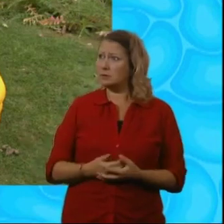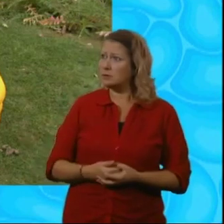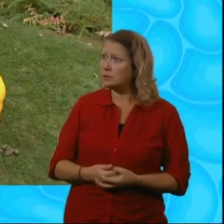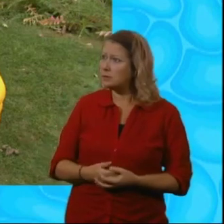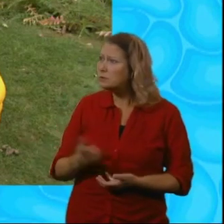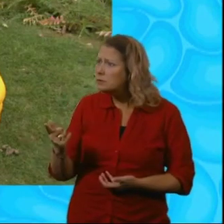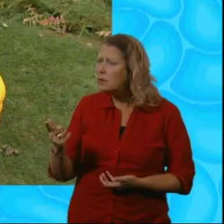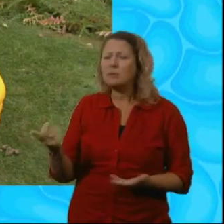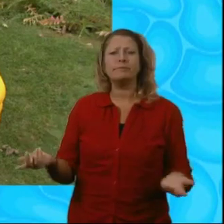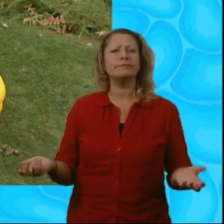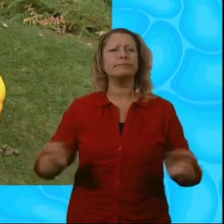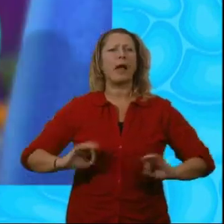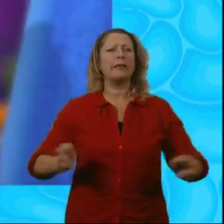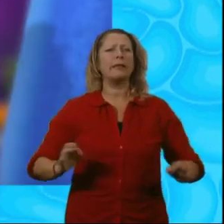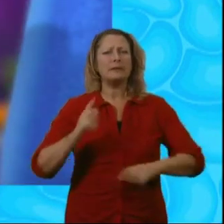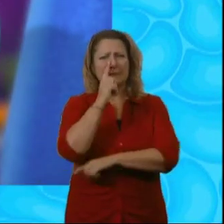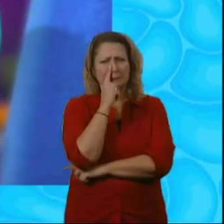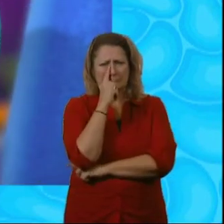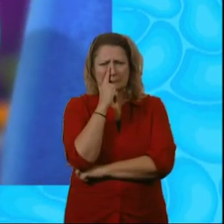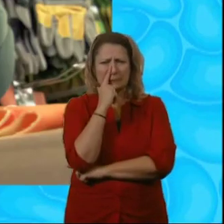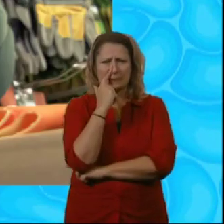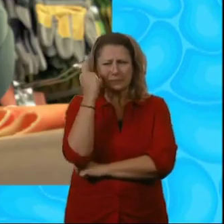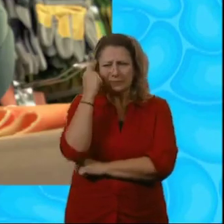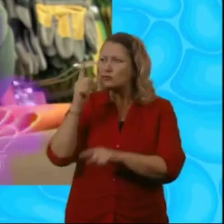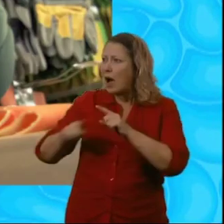Oh no, it's not working. Try the other things.